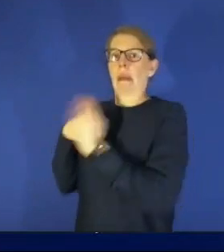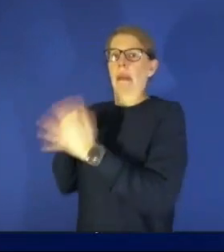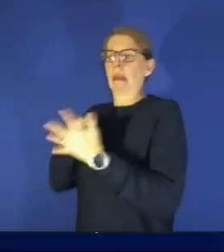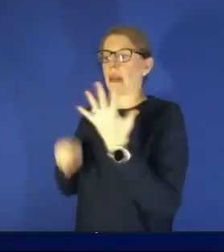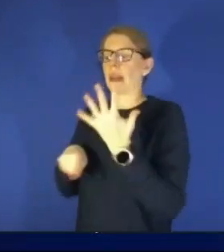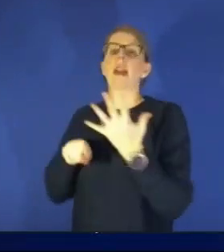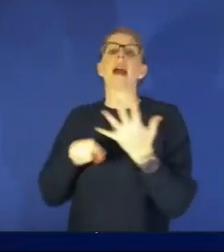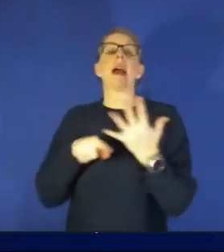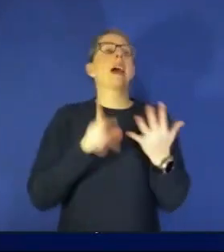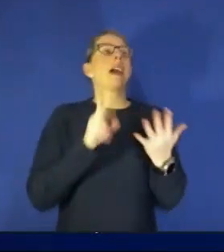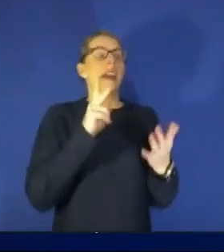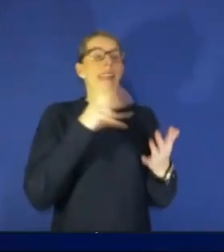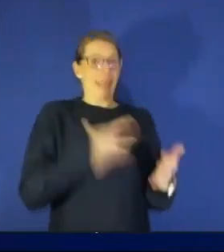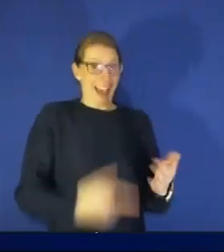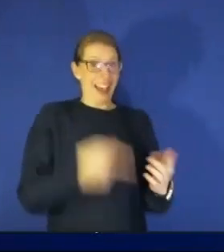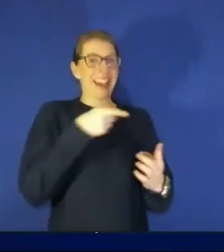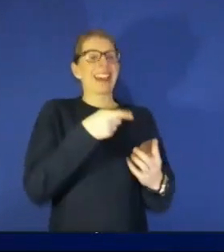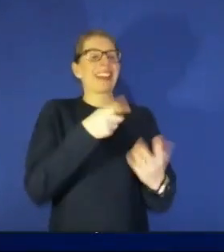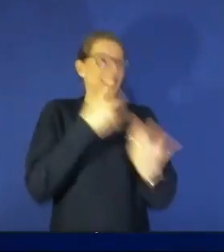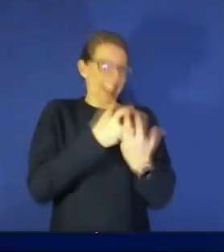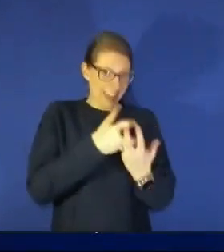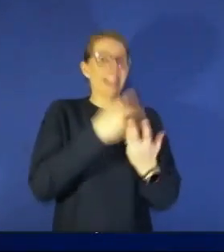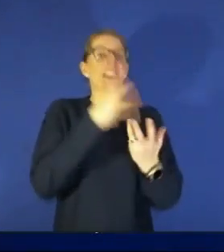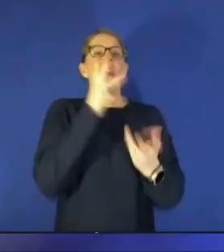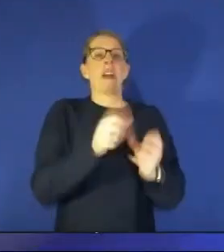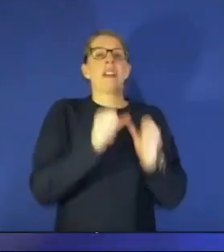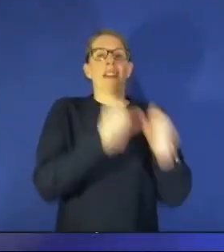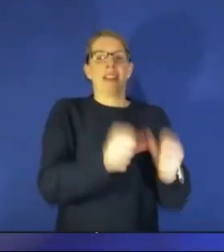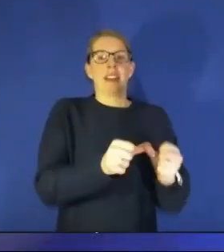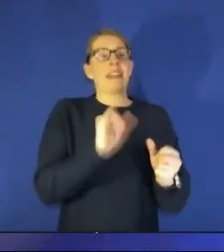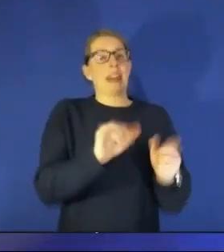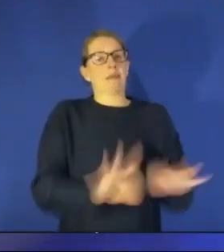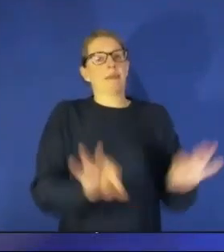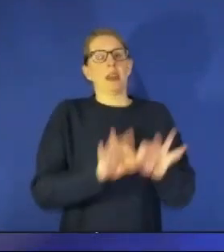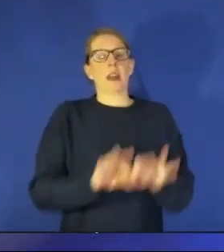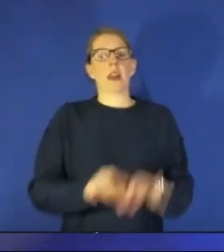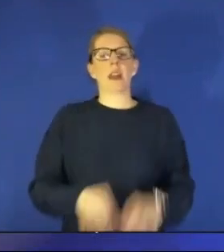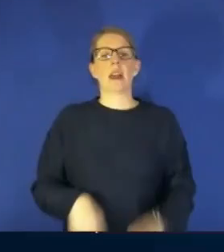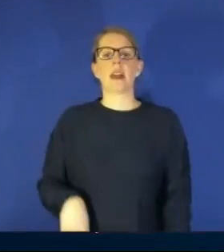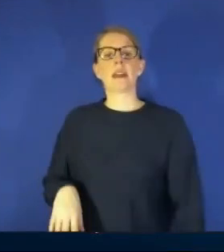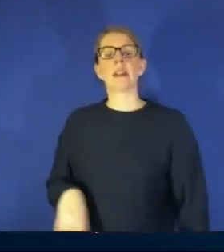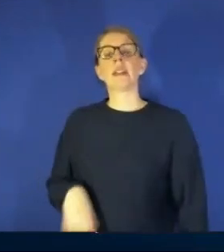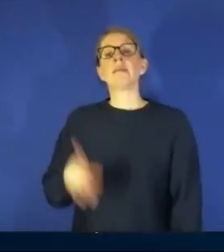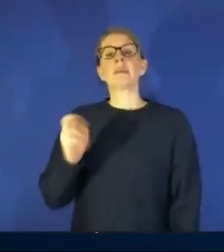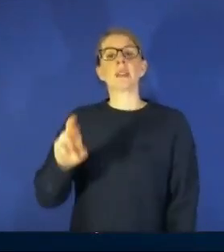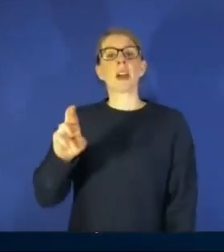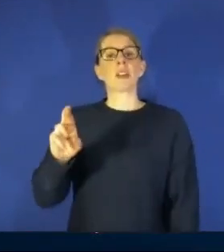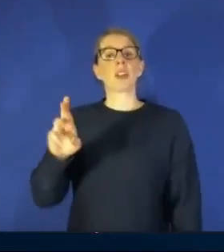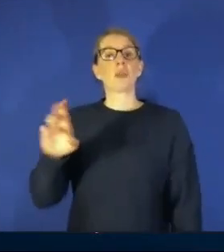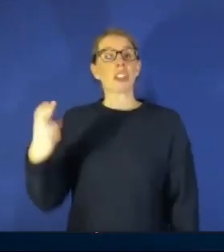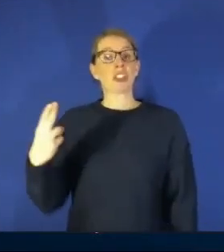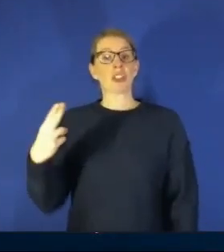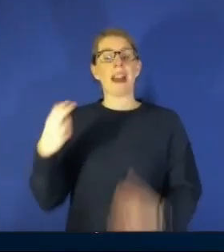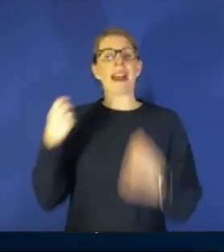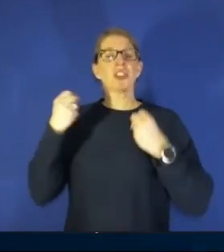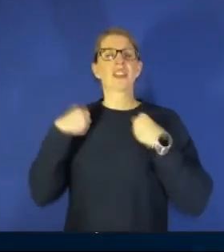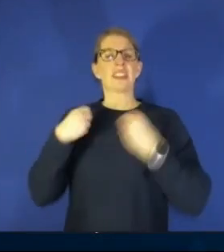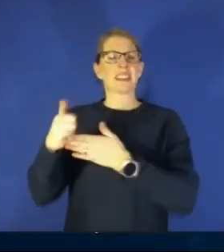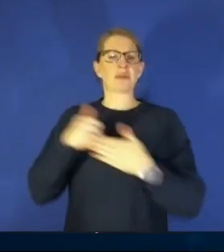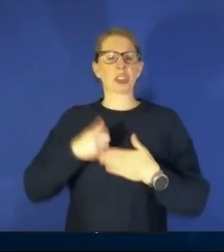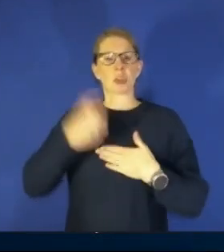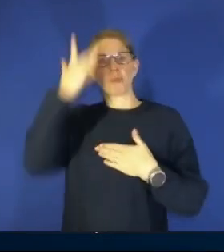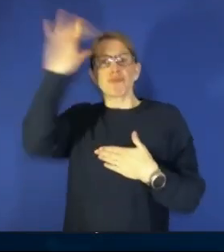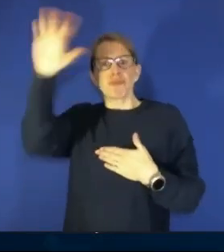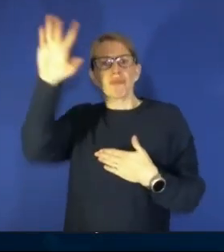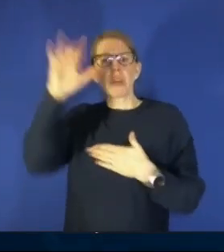and that does make a difference. So Dr. Kalender-Rich, jump back in here with us. How does exercise help us stay sharp, help our brains?